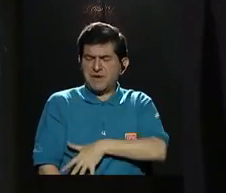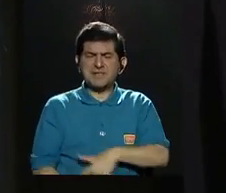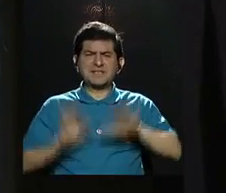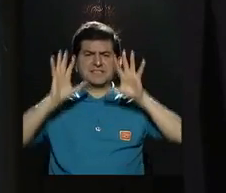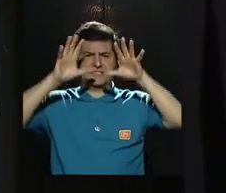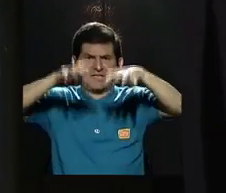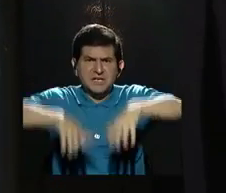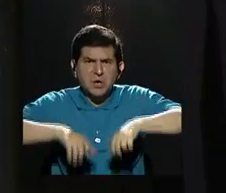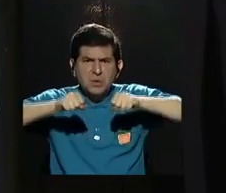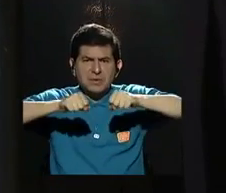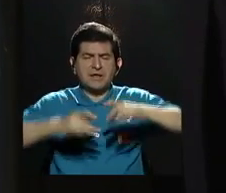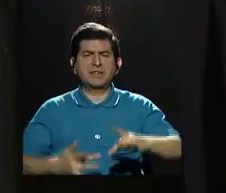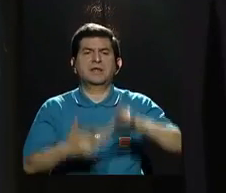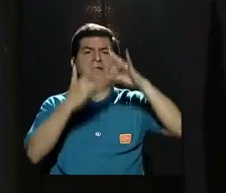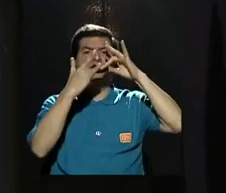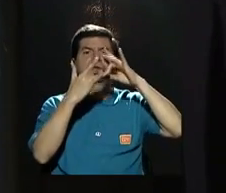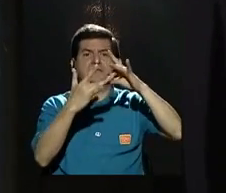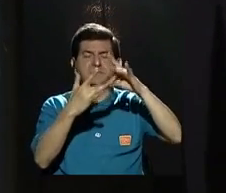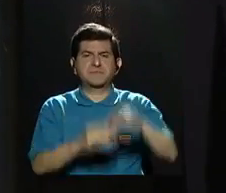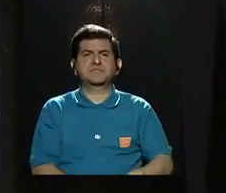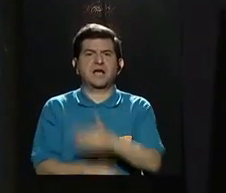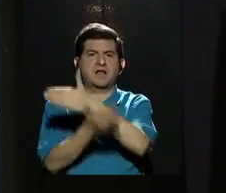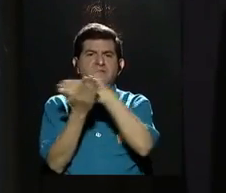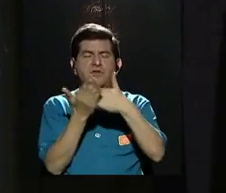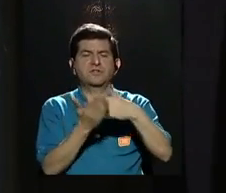particularly on the border with Gaza.